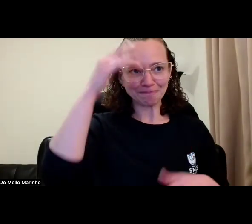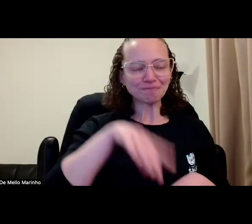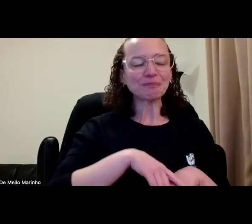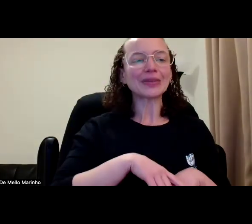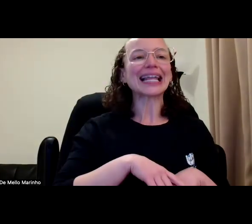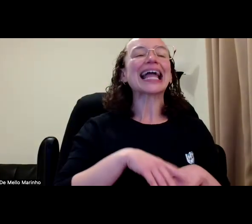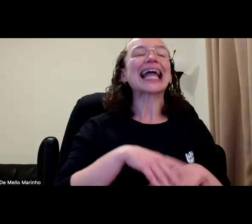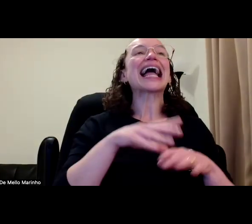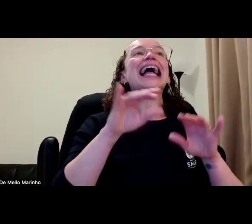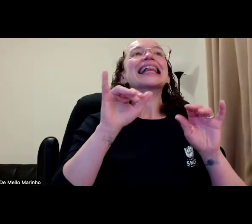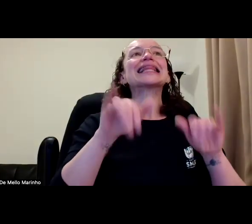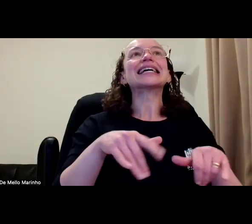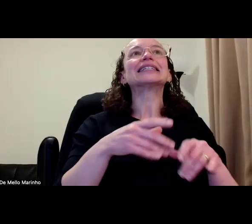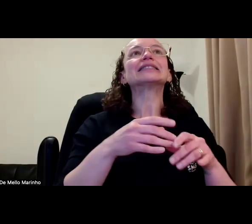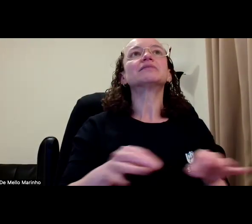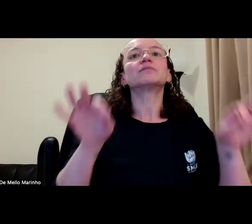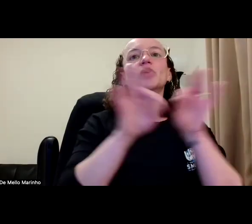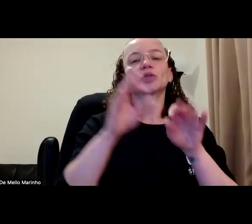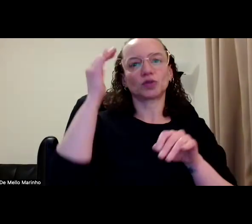Gum disease.